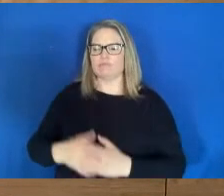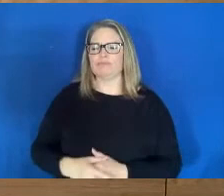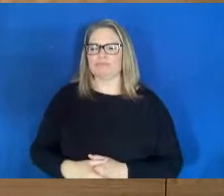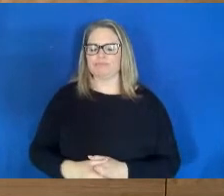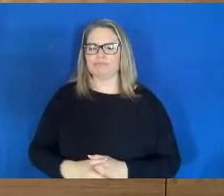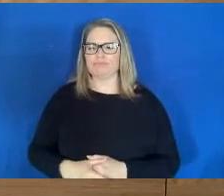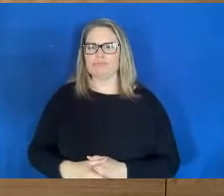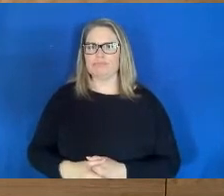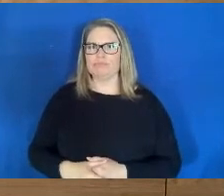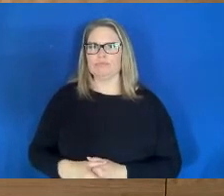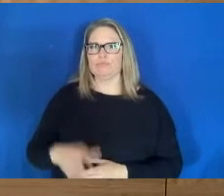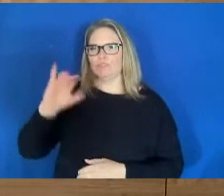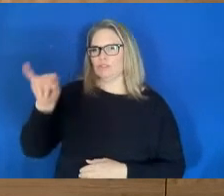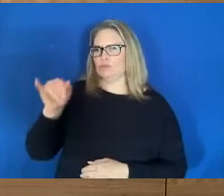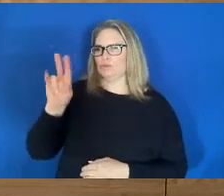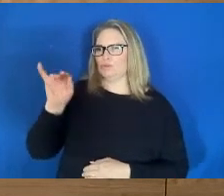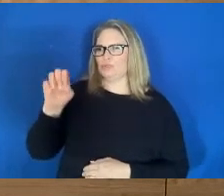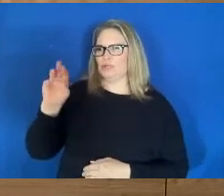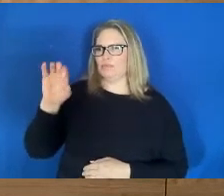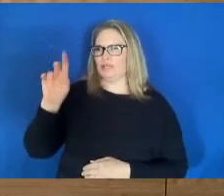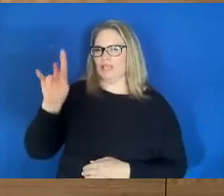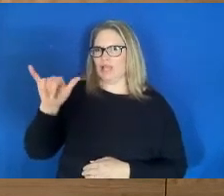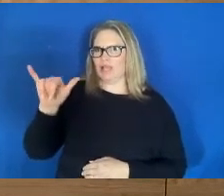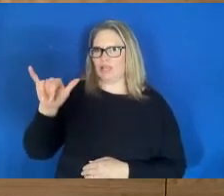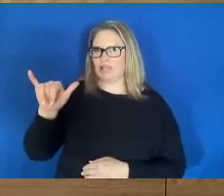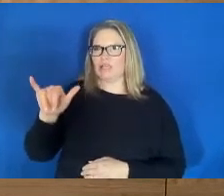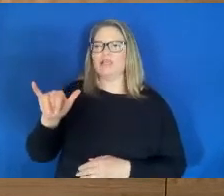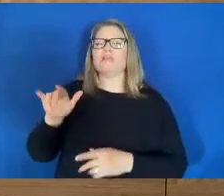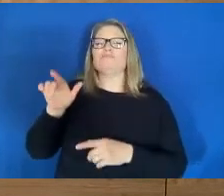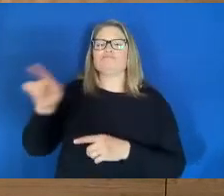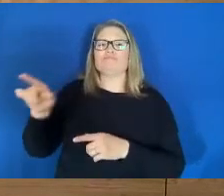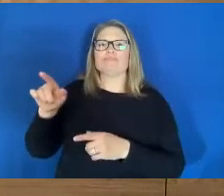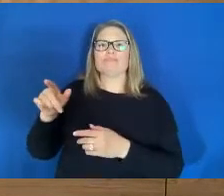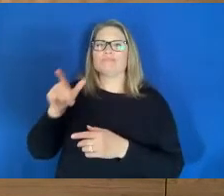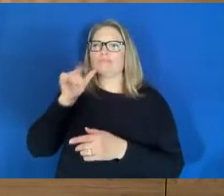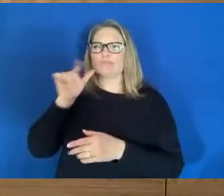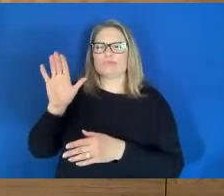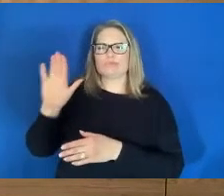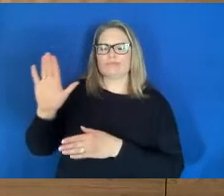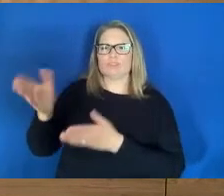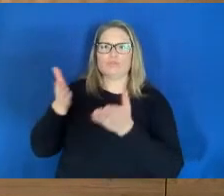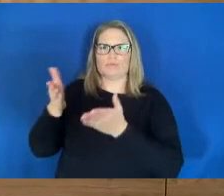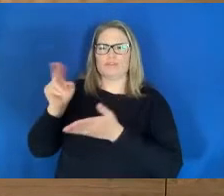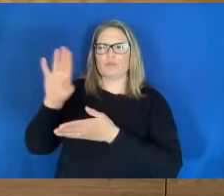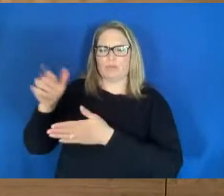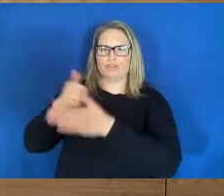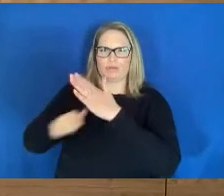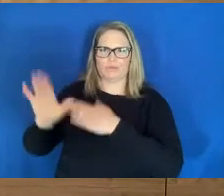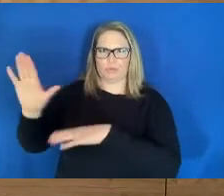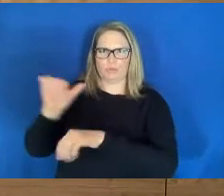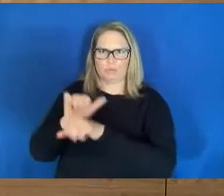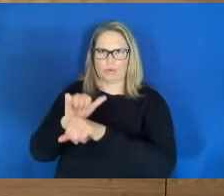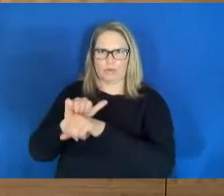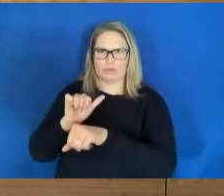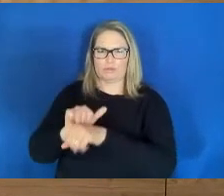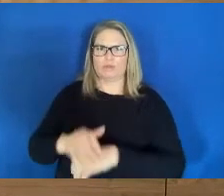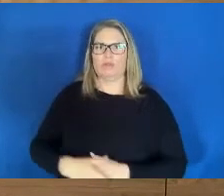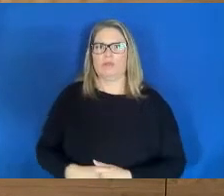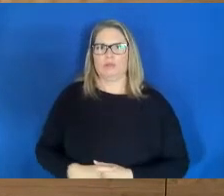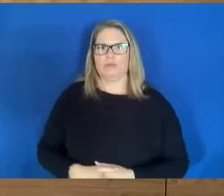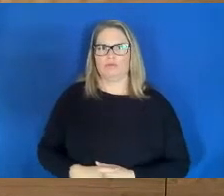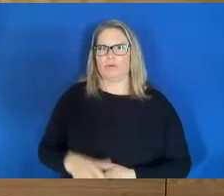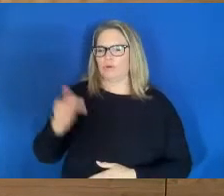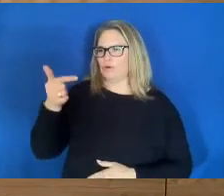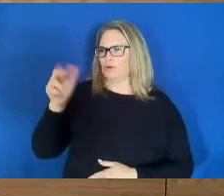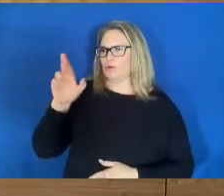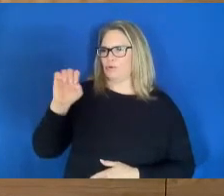and Julie McKay, Manager of Land Information Infrastructure Secretariat at Service New-Brunswick. Greg Carroll, Acting Hydro